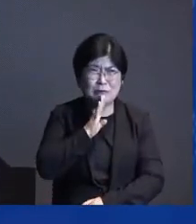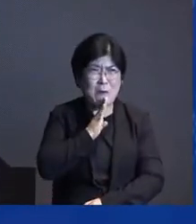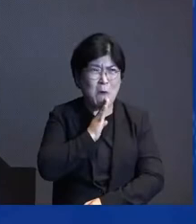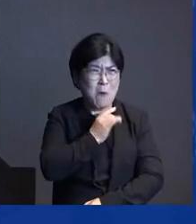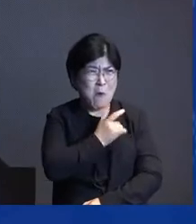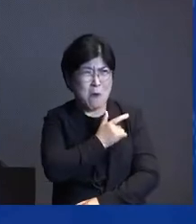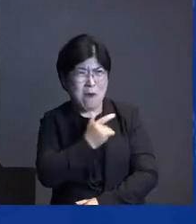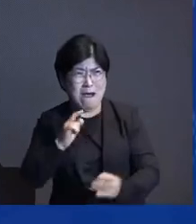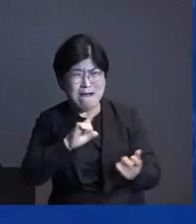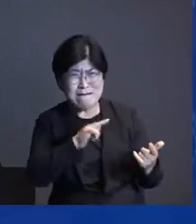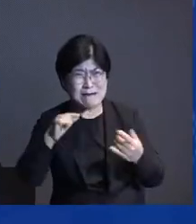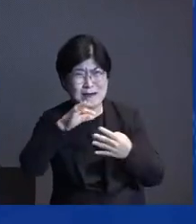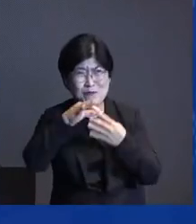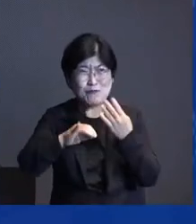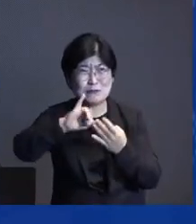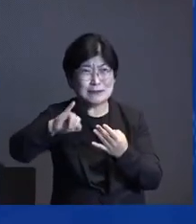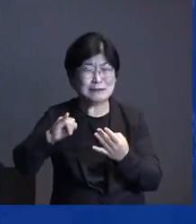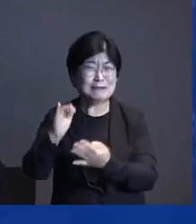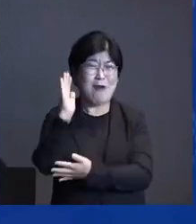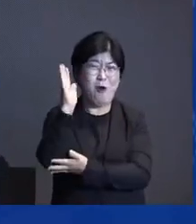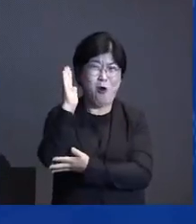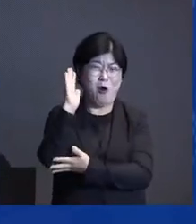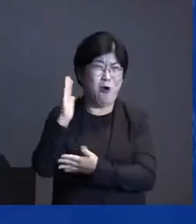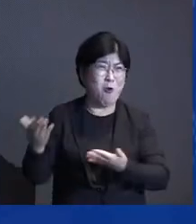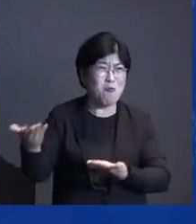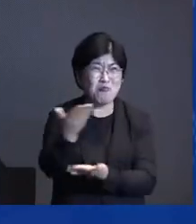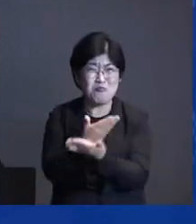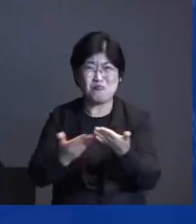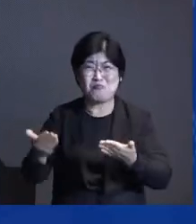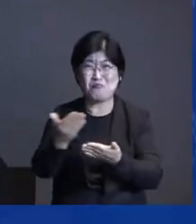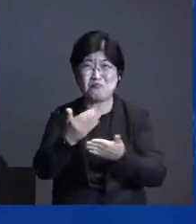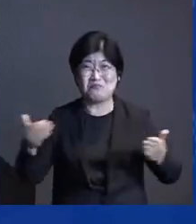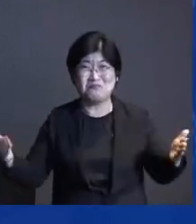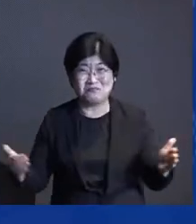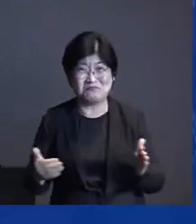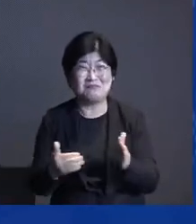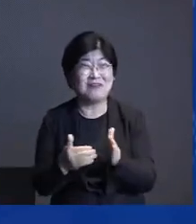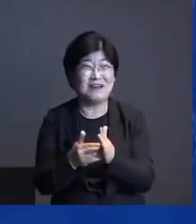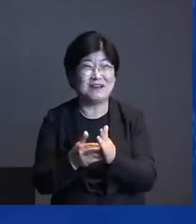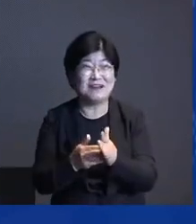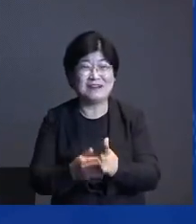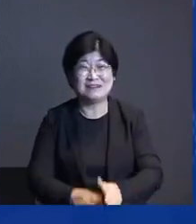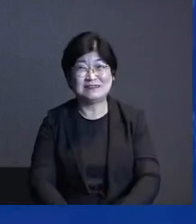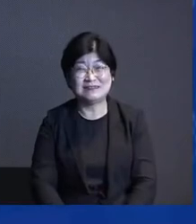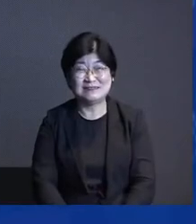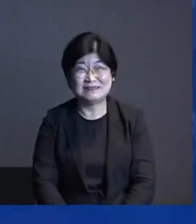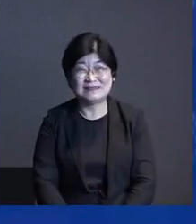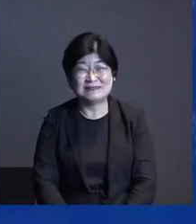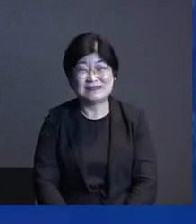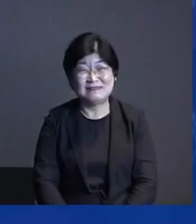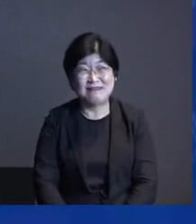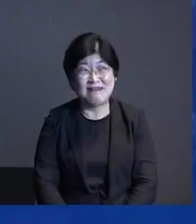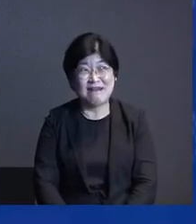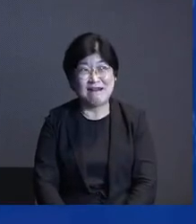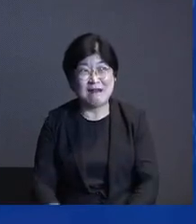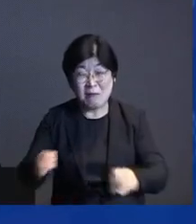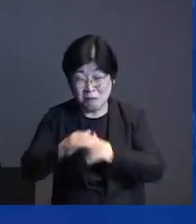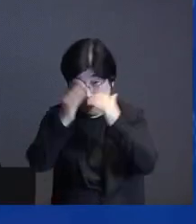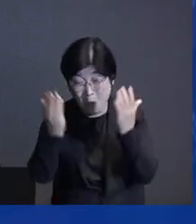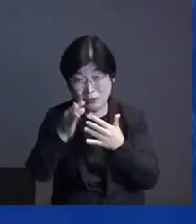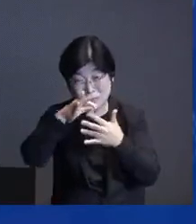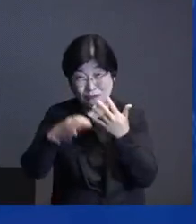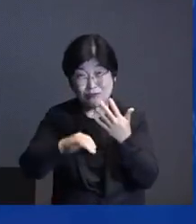projects which in responding to reduce the mental health